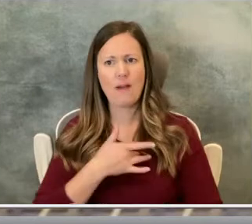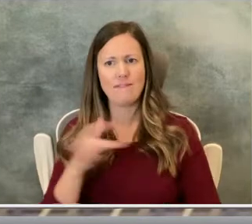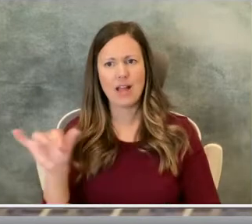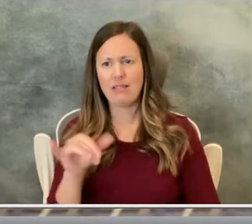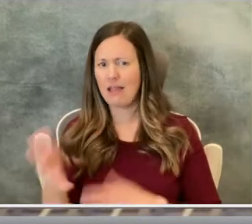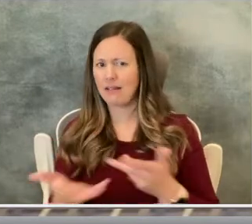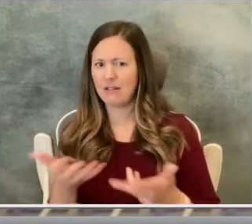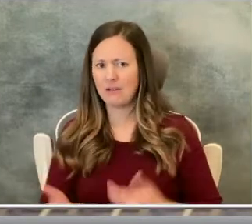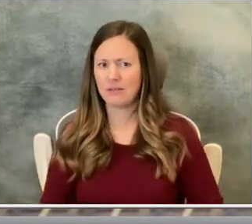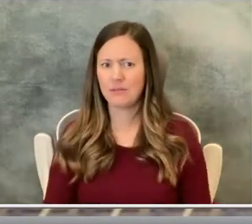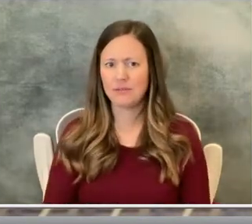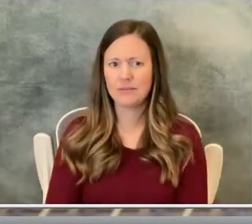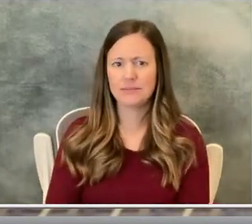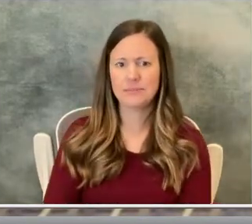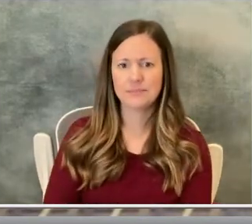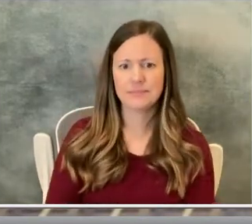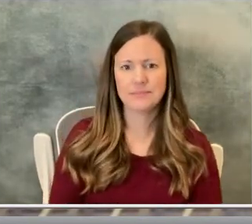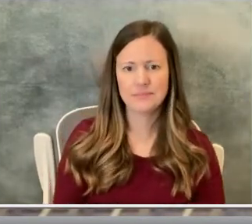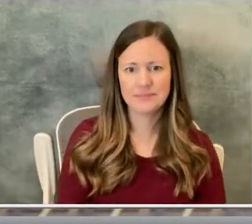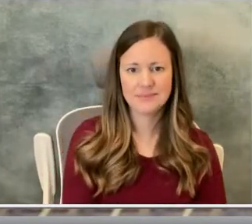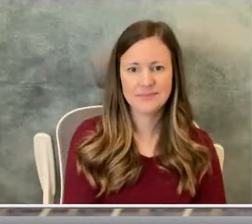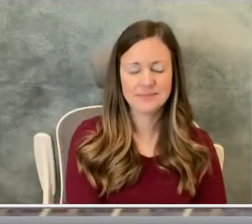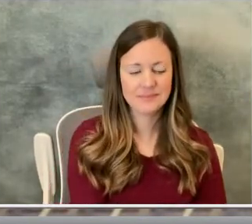It was all kind of a blur, but